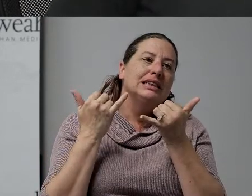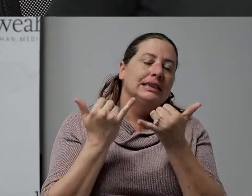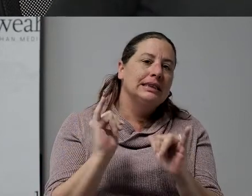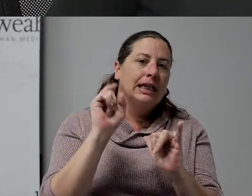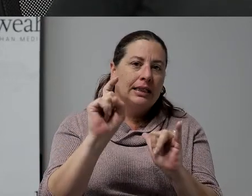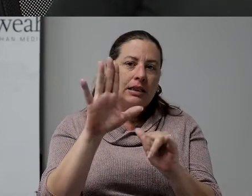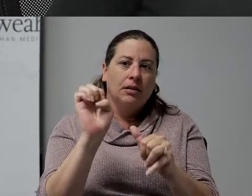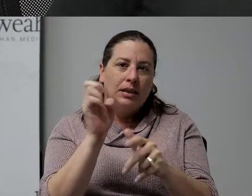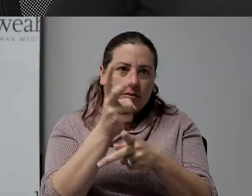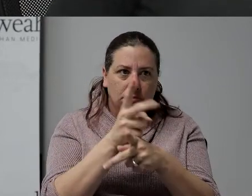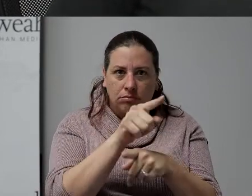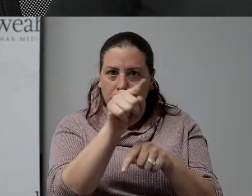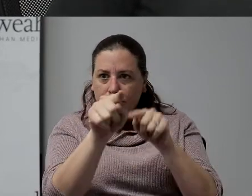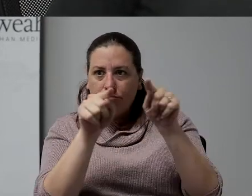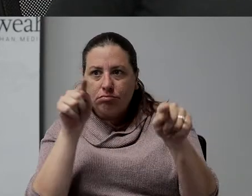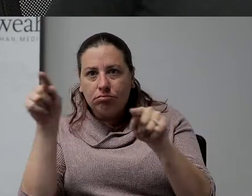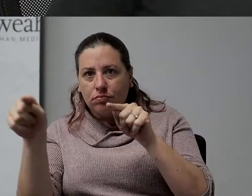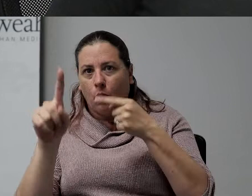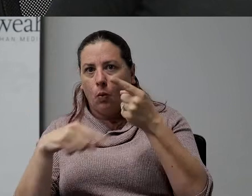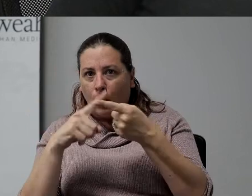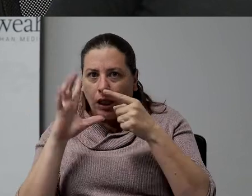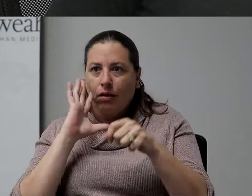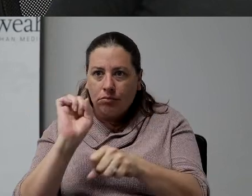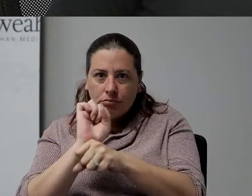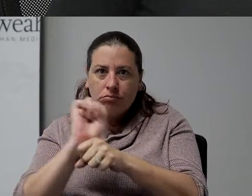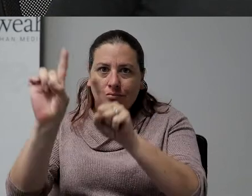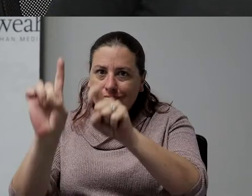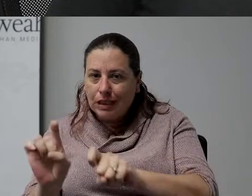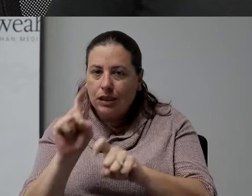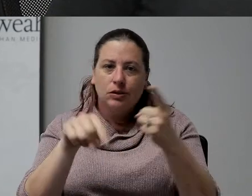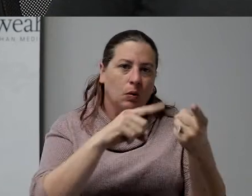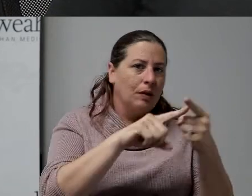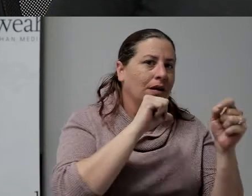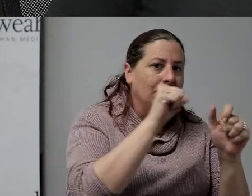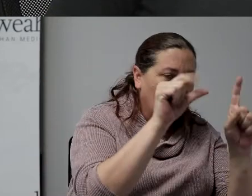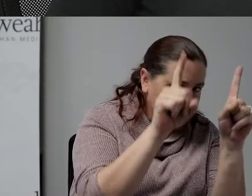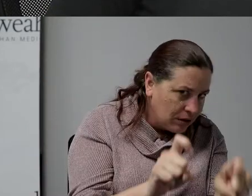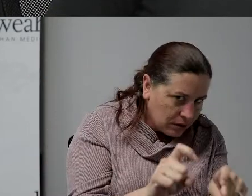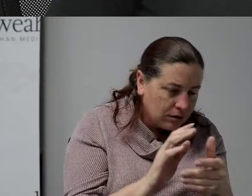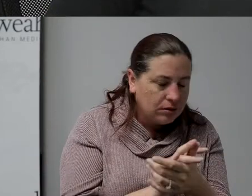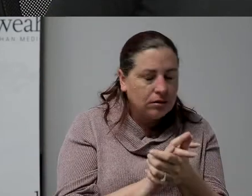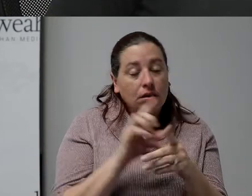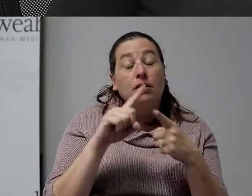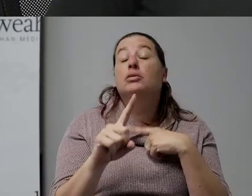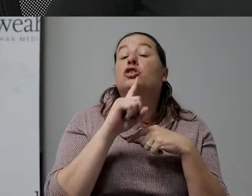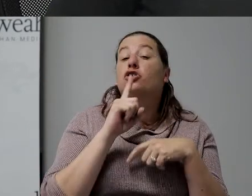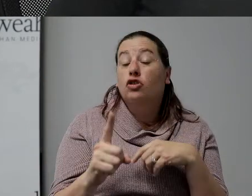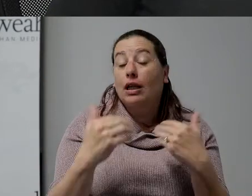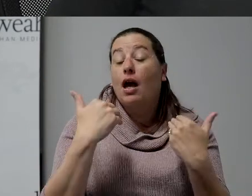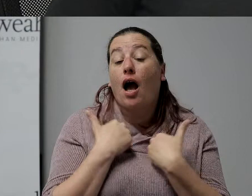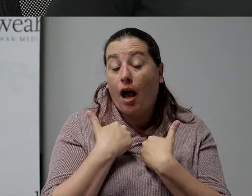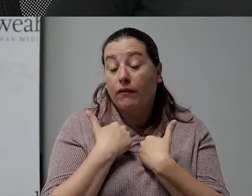selective in when testing is going to be done and when it's not. So, but certainly having